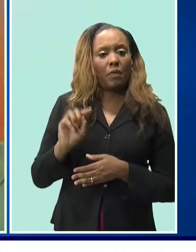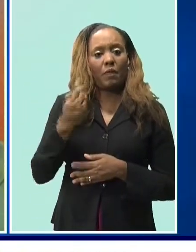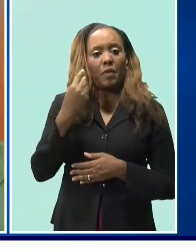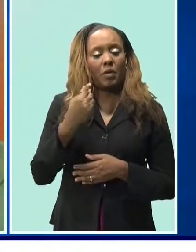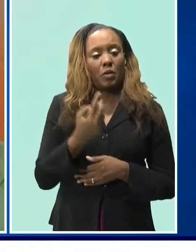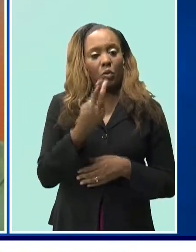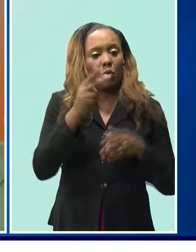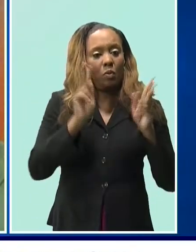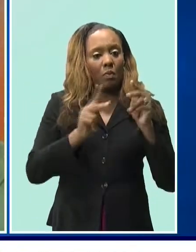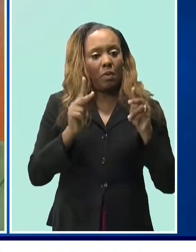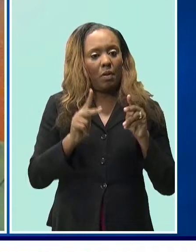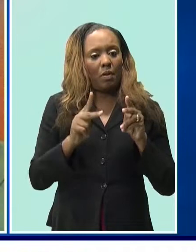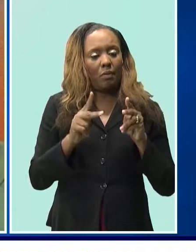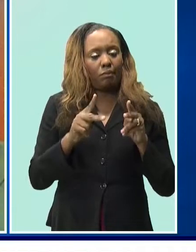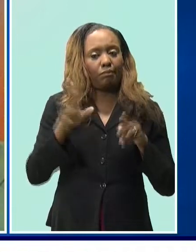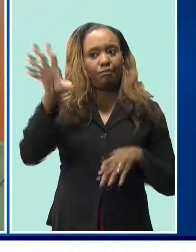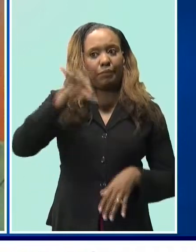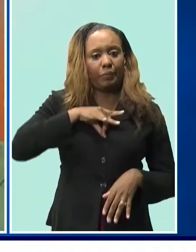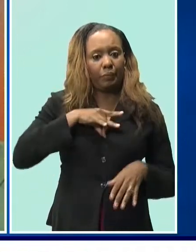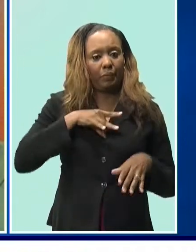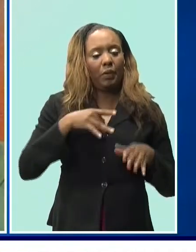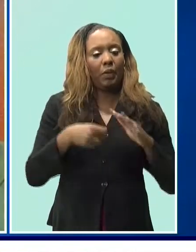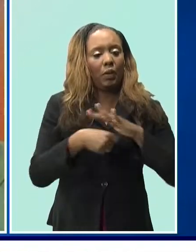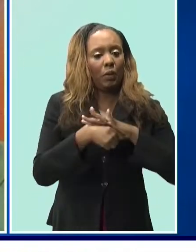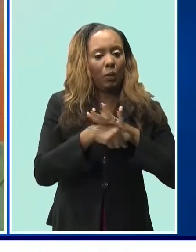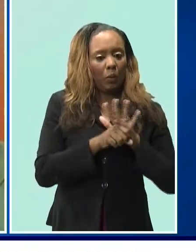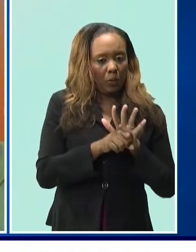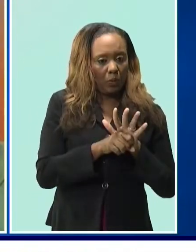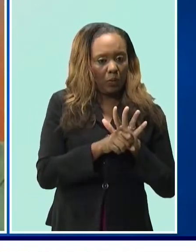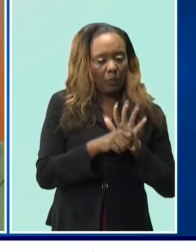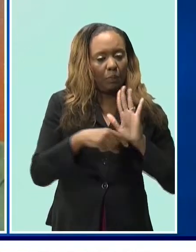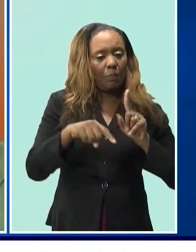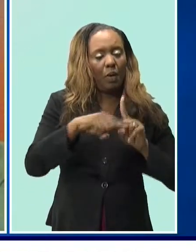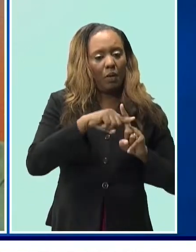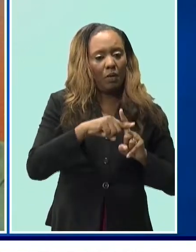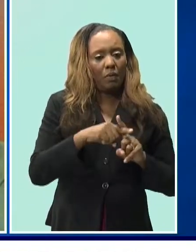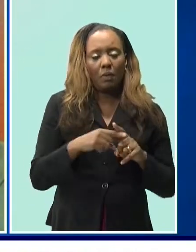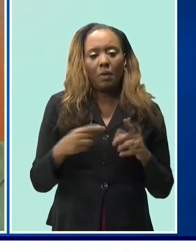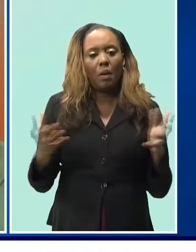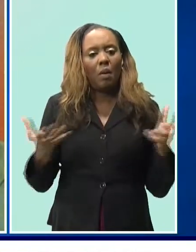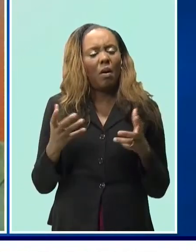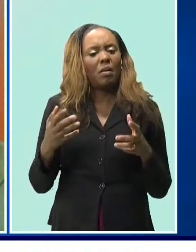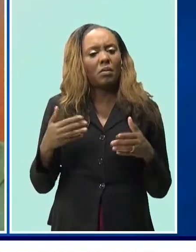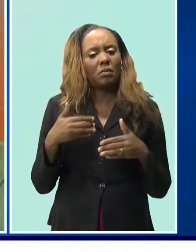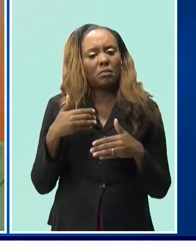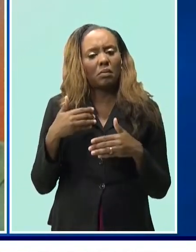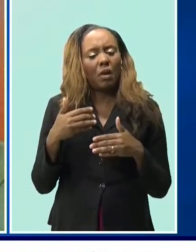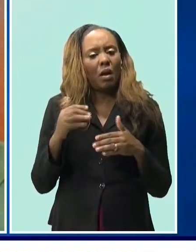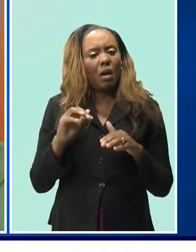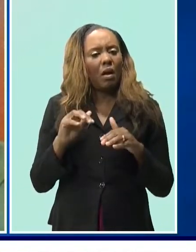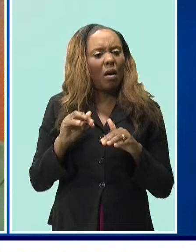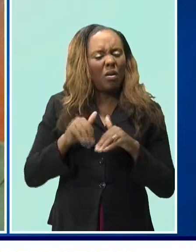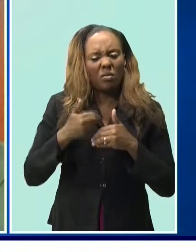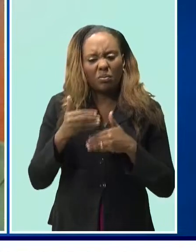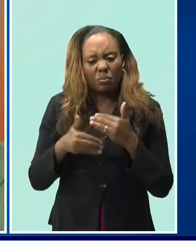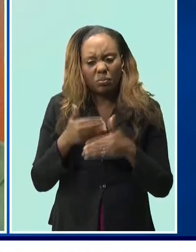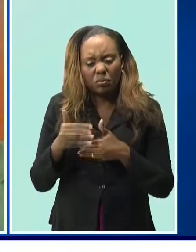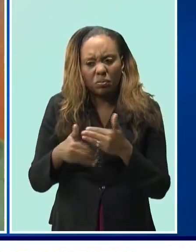us the progress of the virus so far?